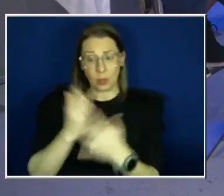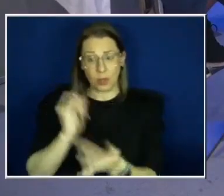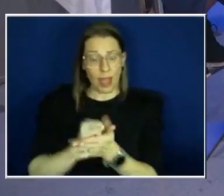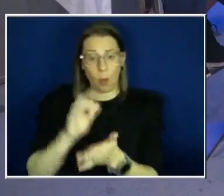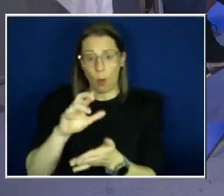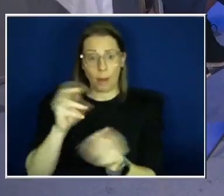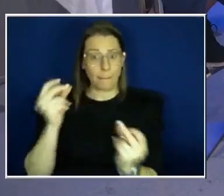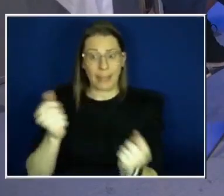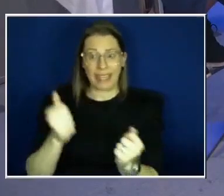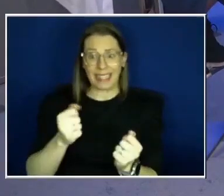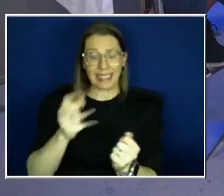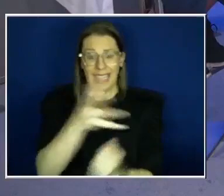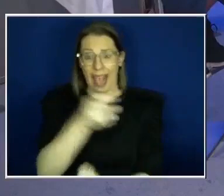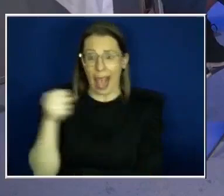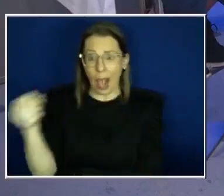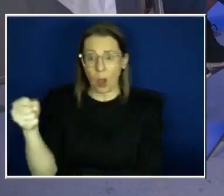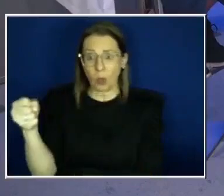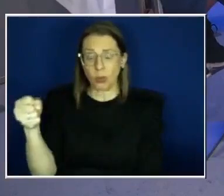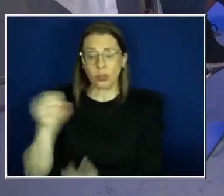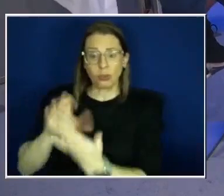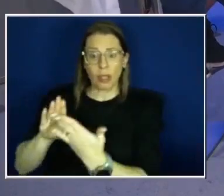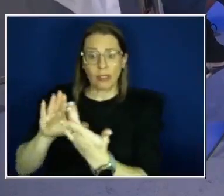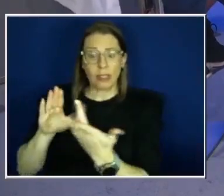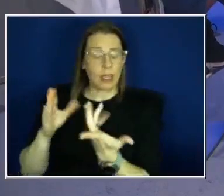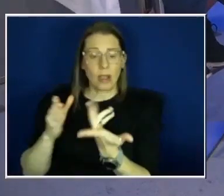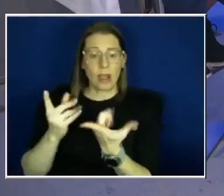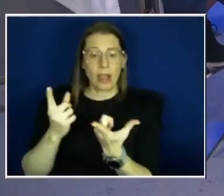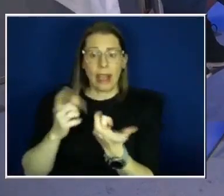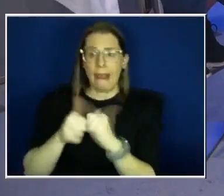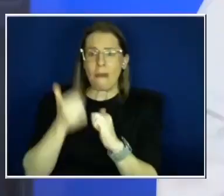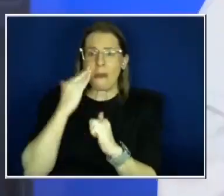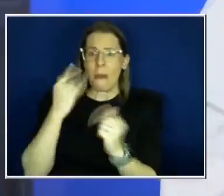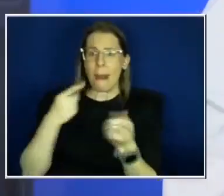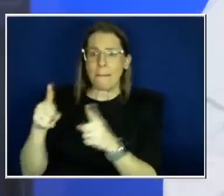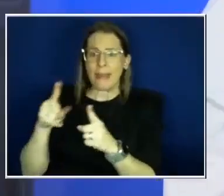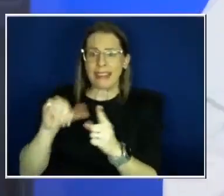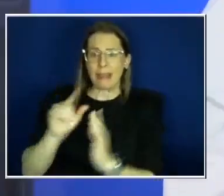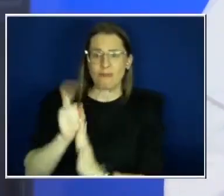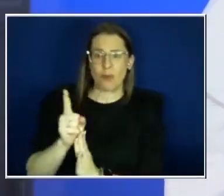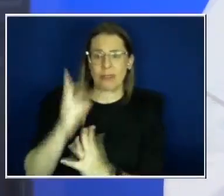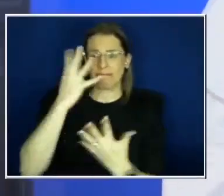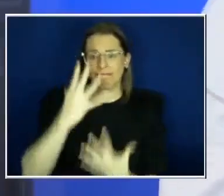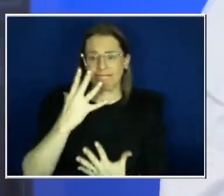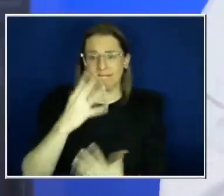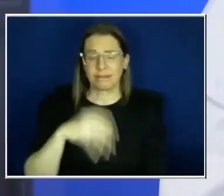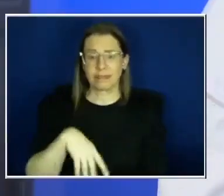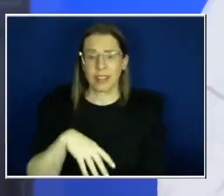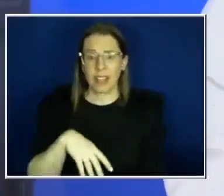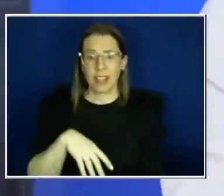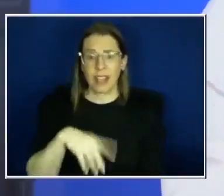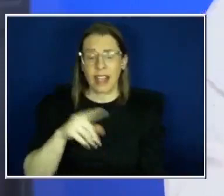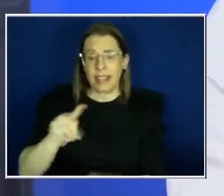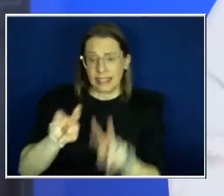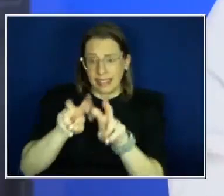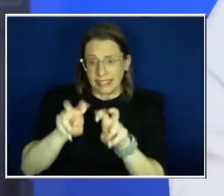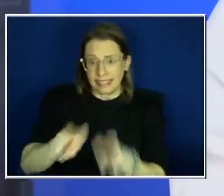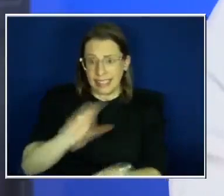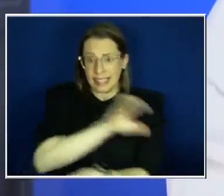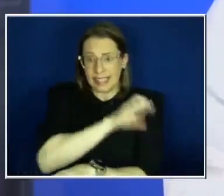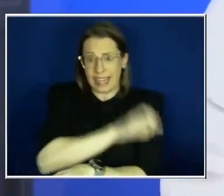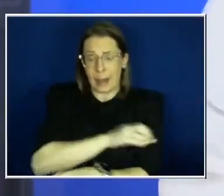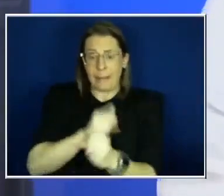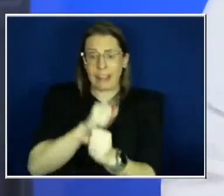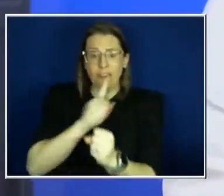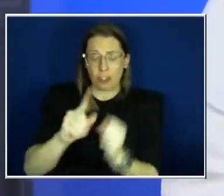it's addressed, or how do you know what's happening in the moment? Unfortunately, that's one of those where you have to assess them clinically to make sure they're unstable,